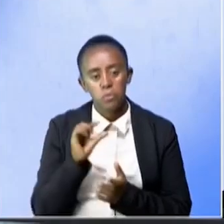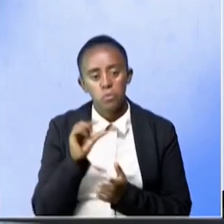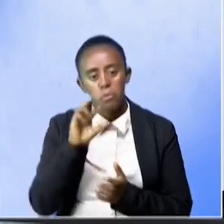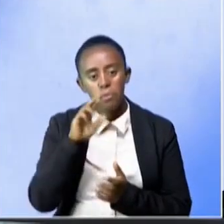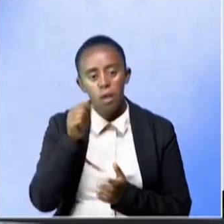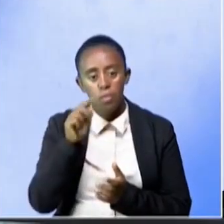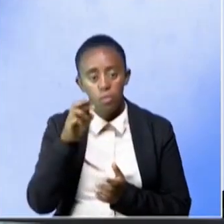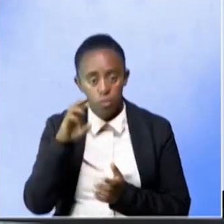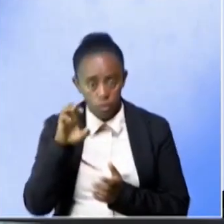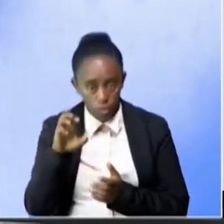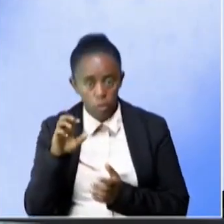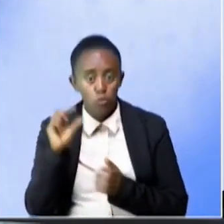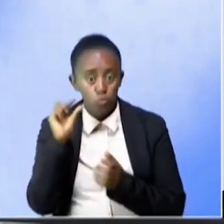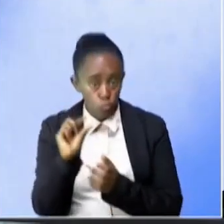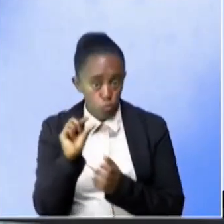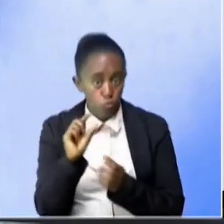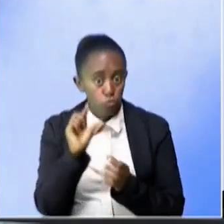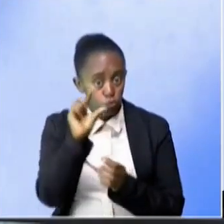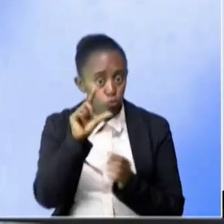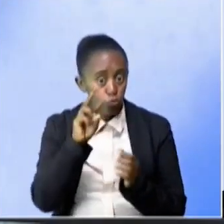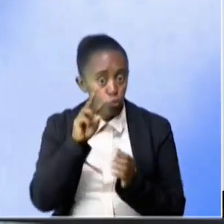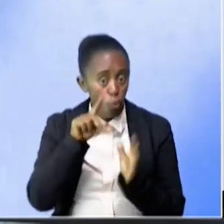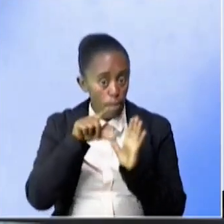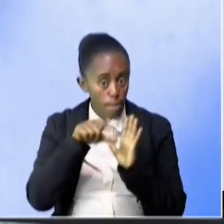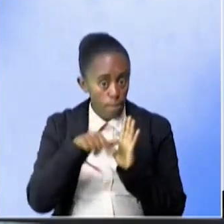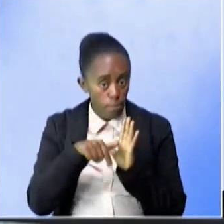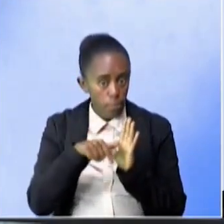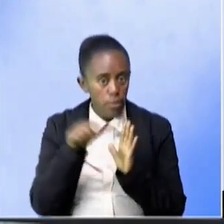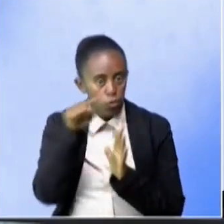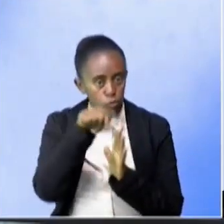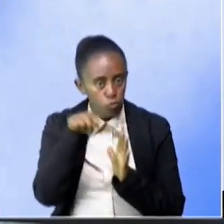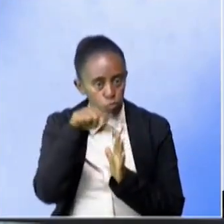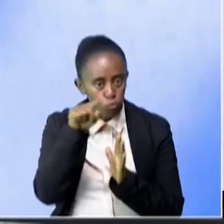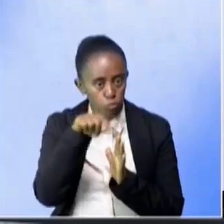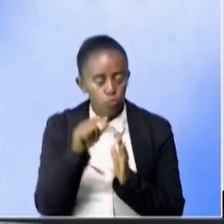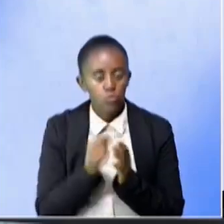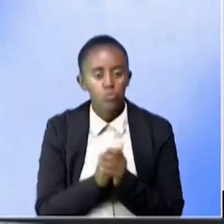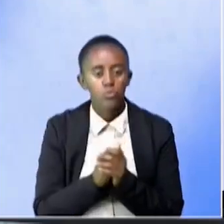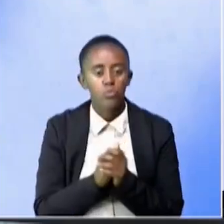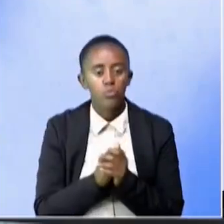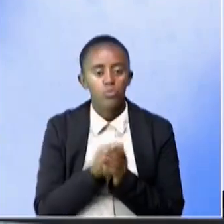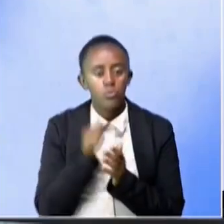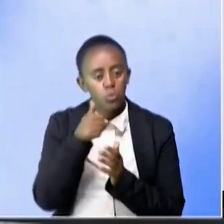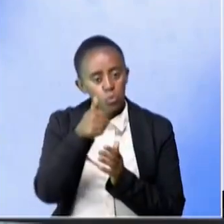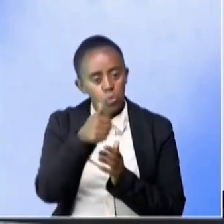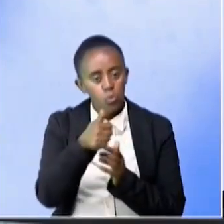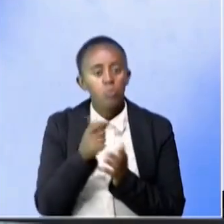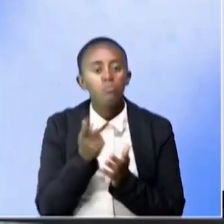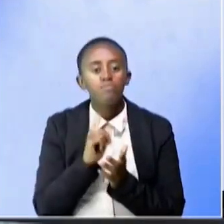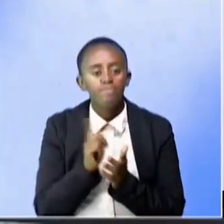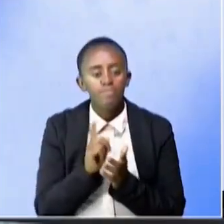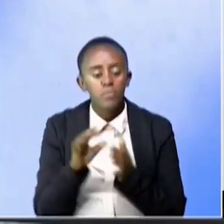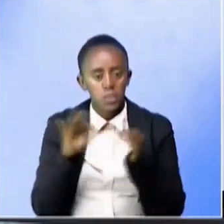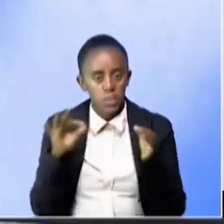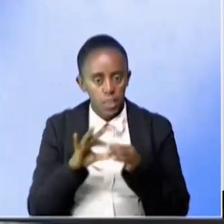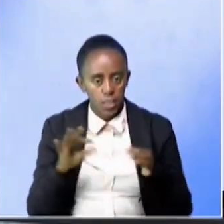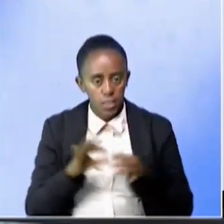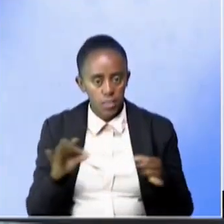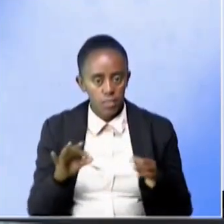Rather small. I would like to give you 2 minutes in order to just make your own what